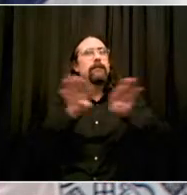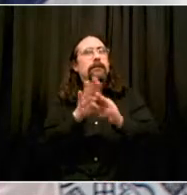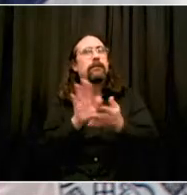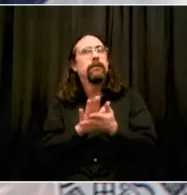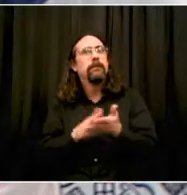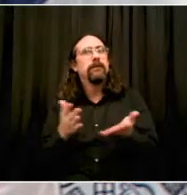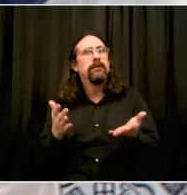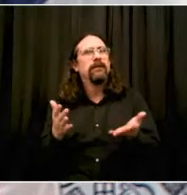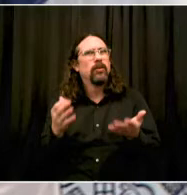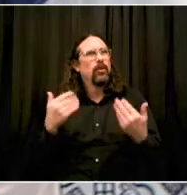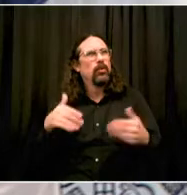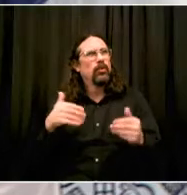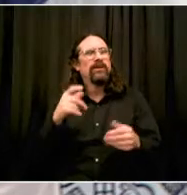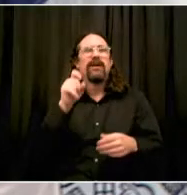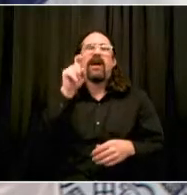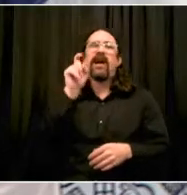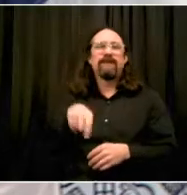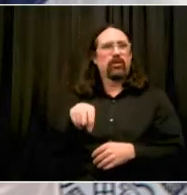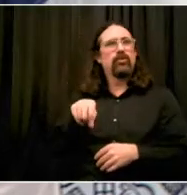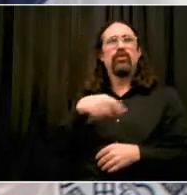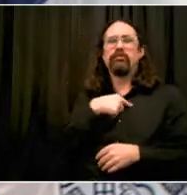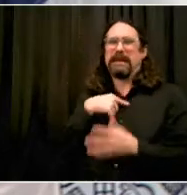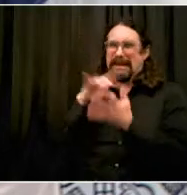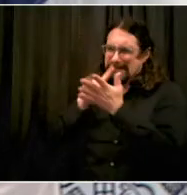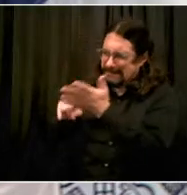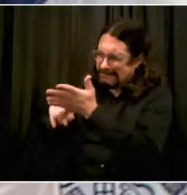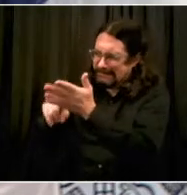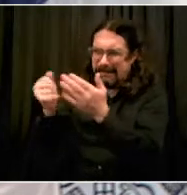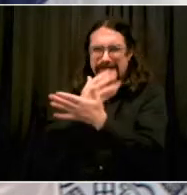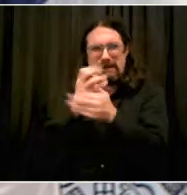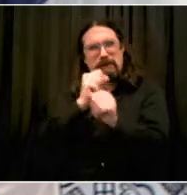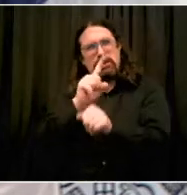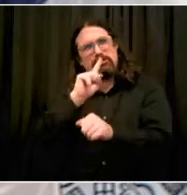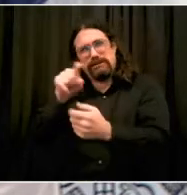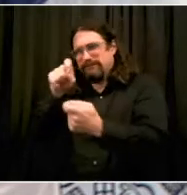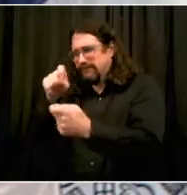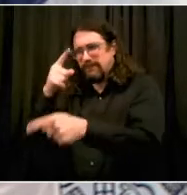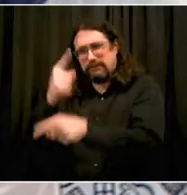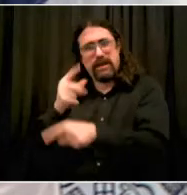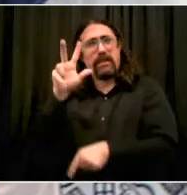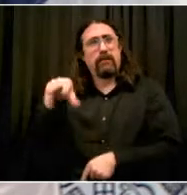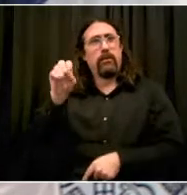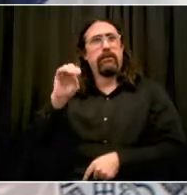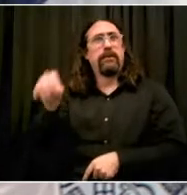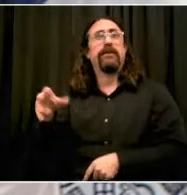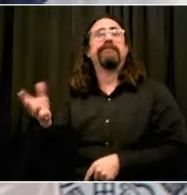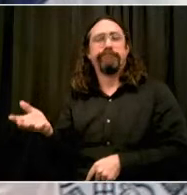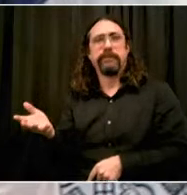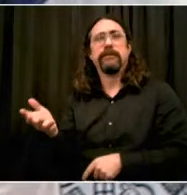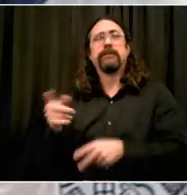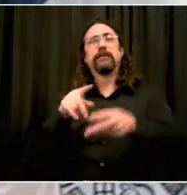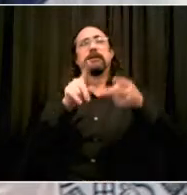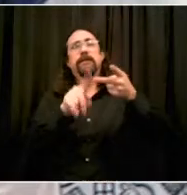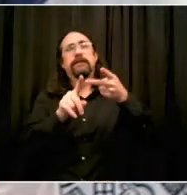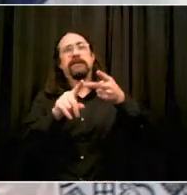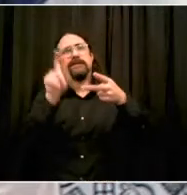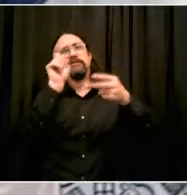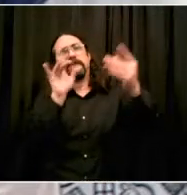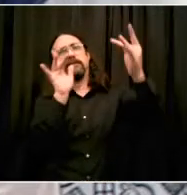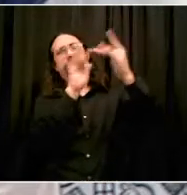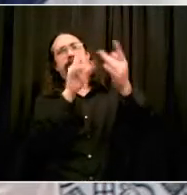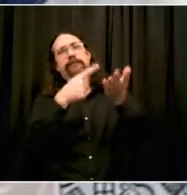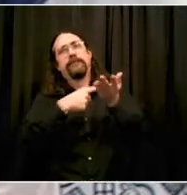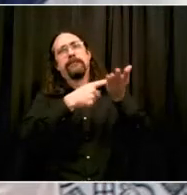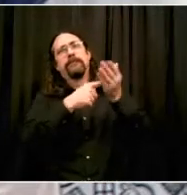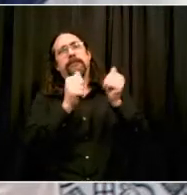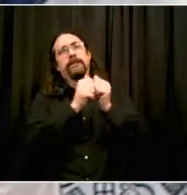what happens immediately as a result, what does it mean for getting schools back, and how are we going to get schools back quickly. It